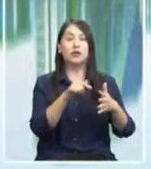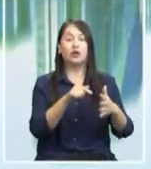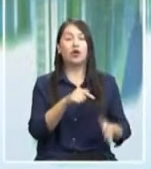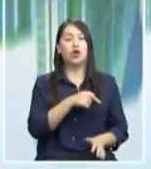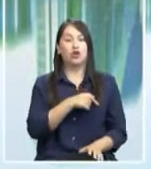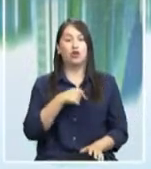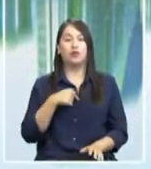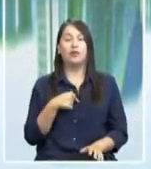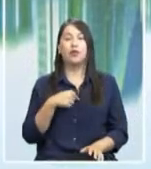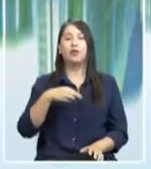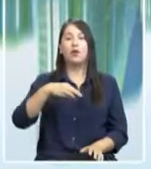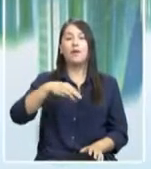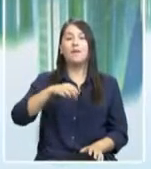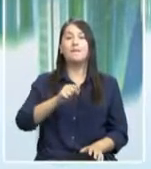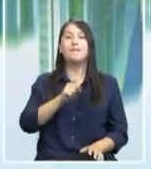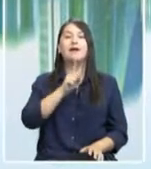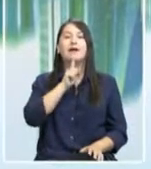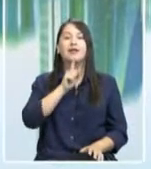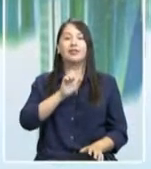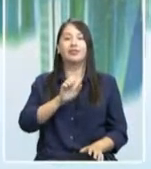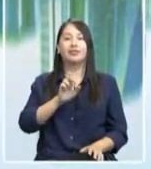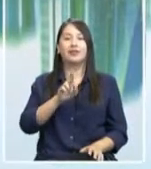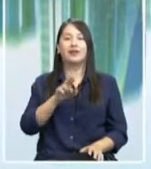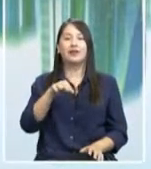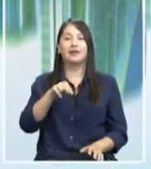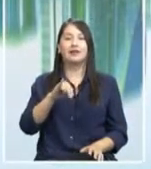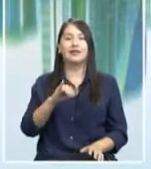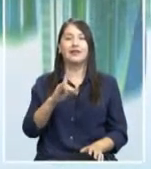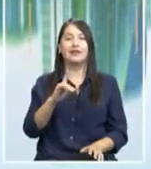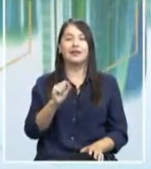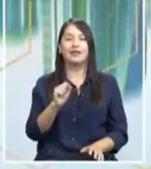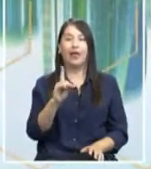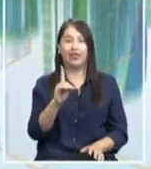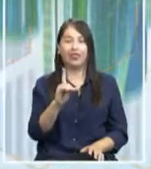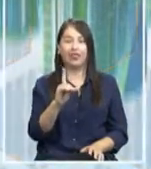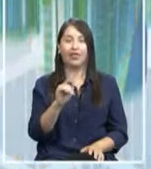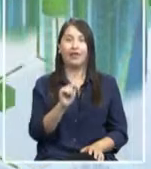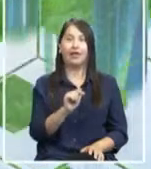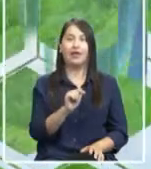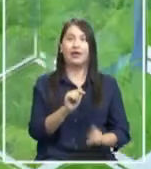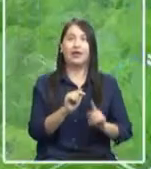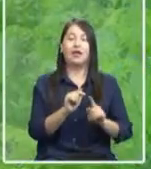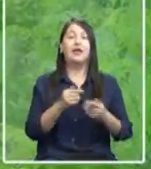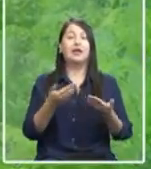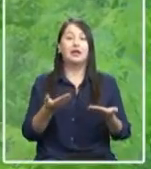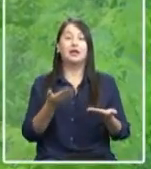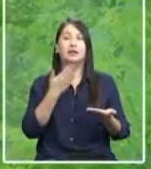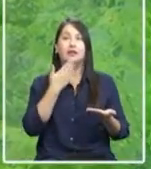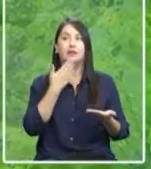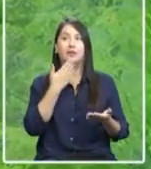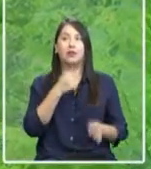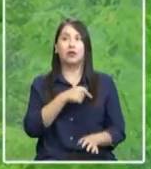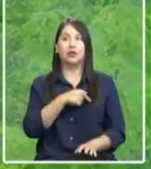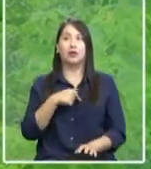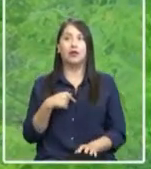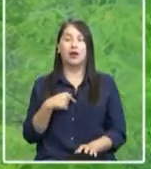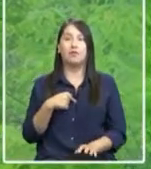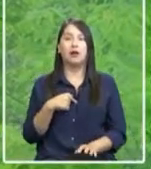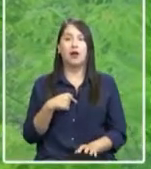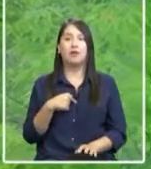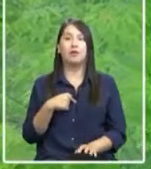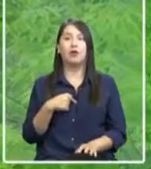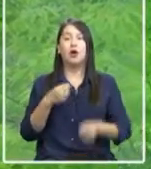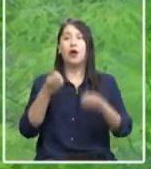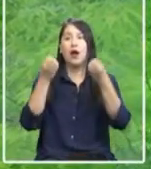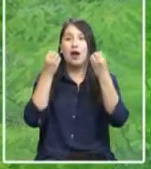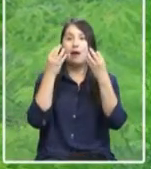with. But the difficulty comes in their implementation. What are the